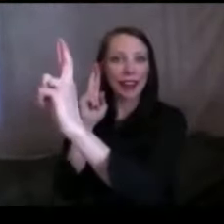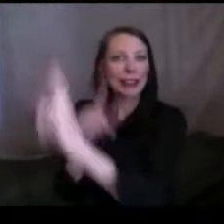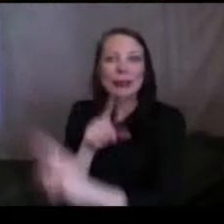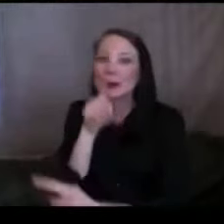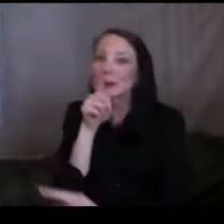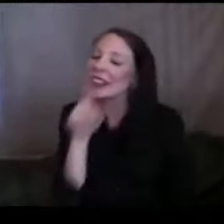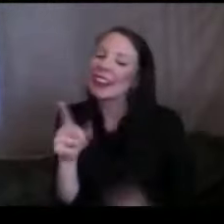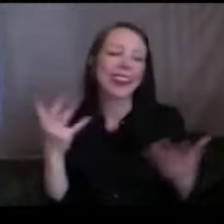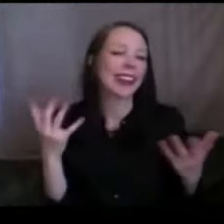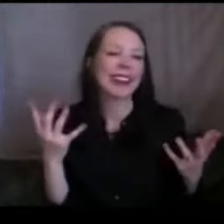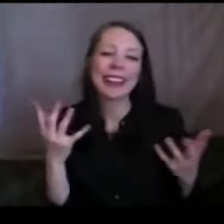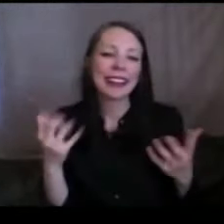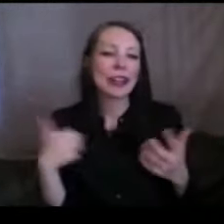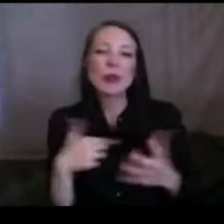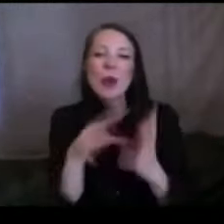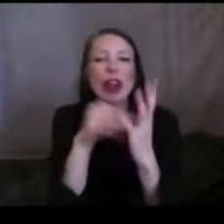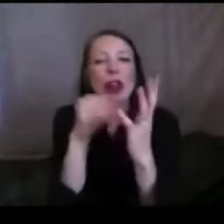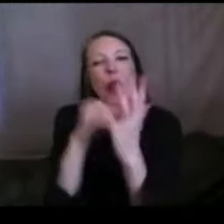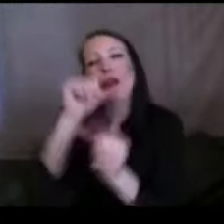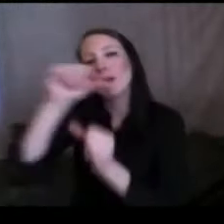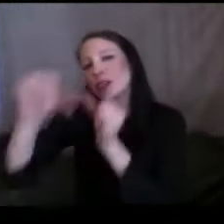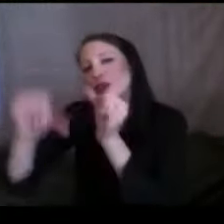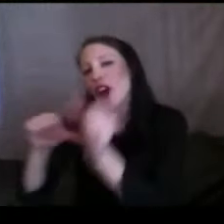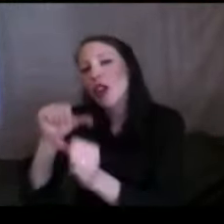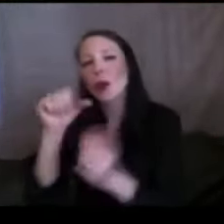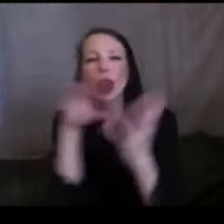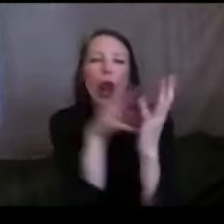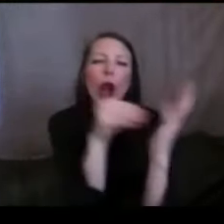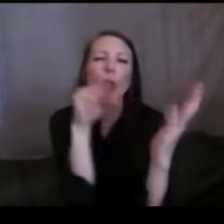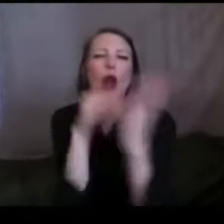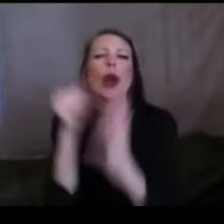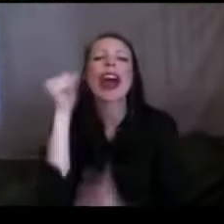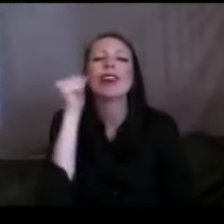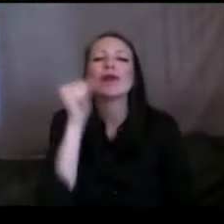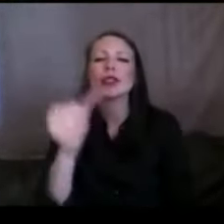and we learn from each other day